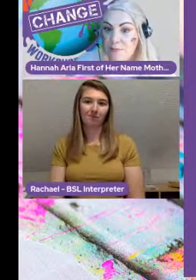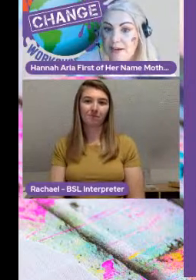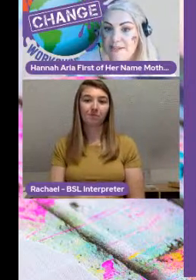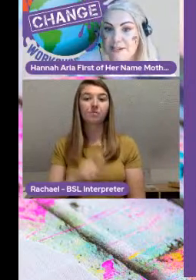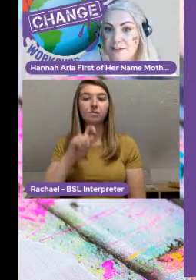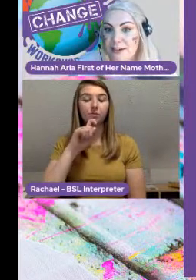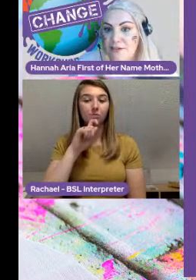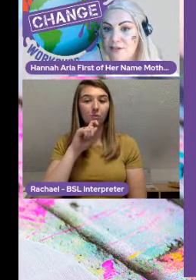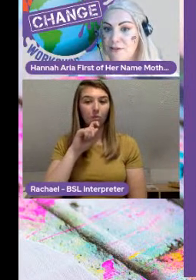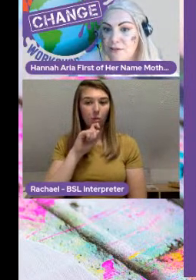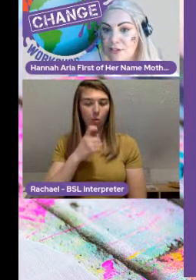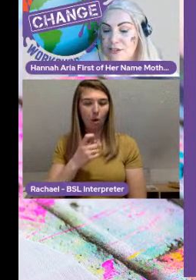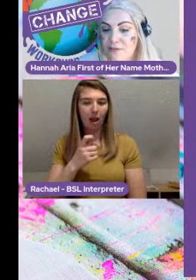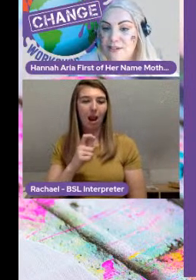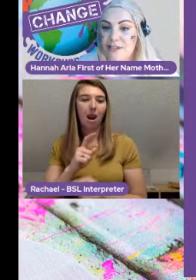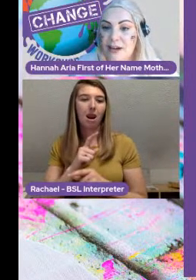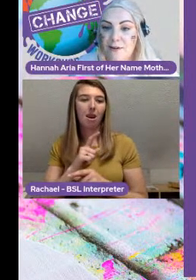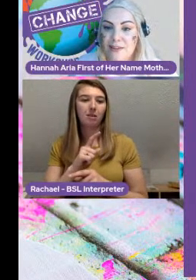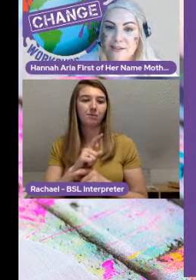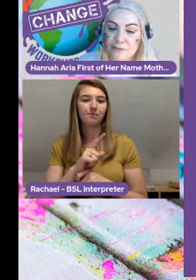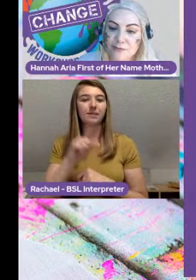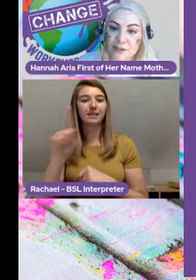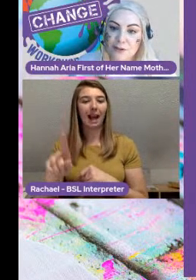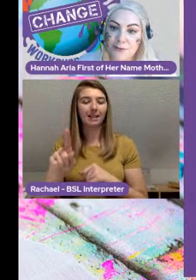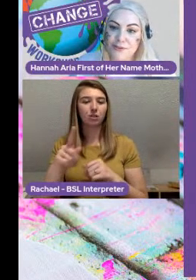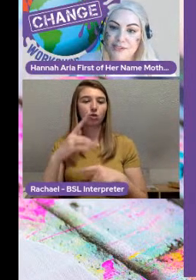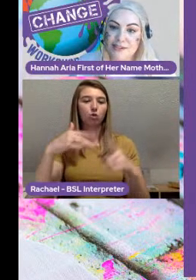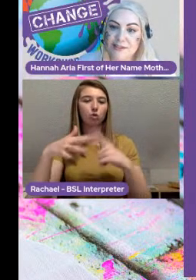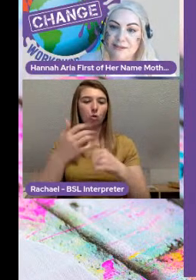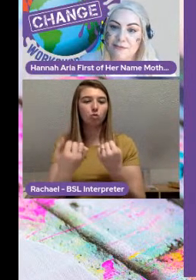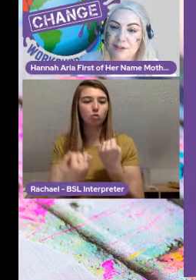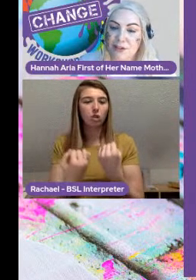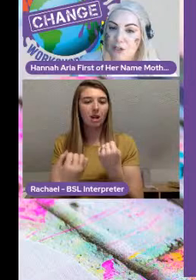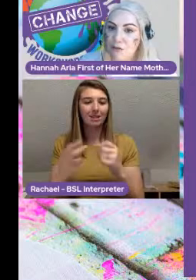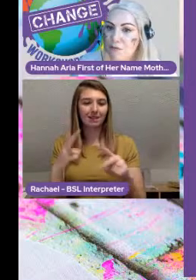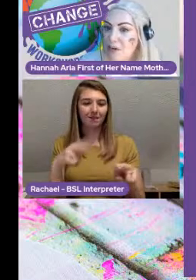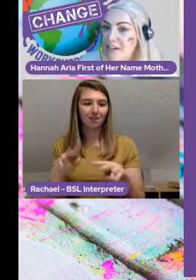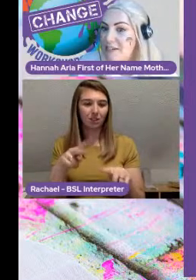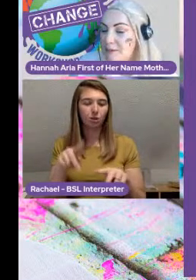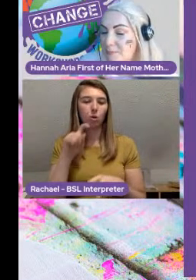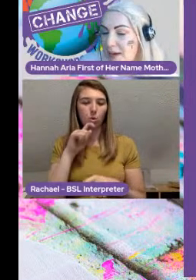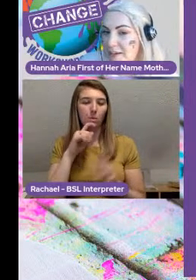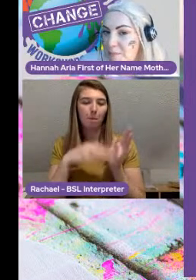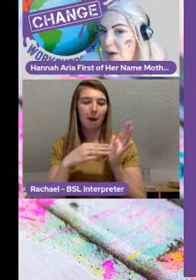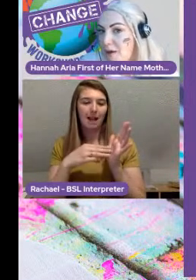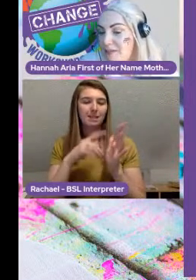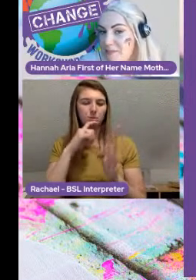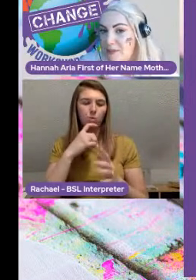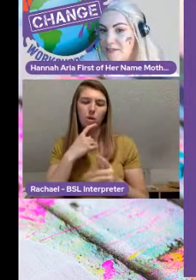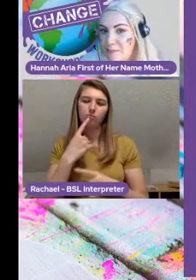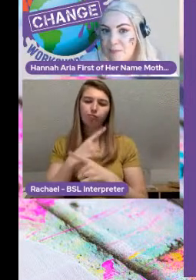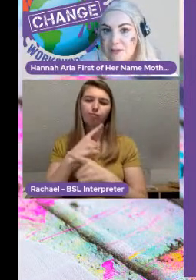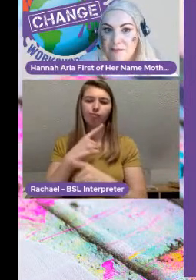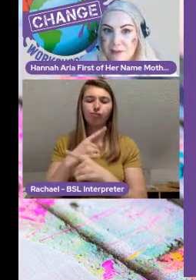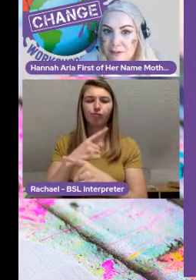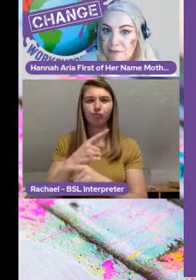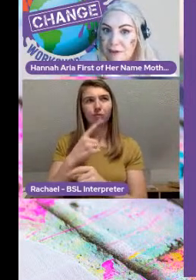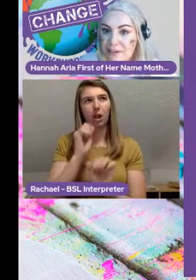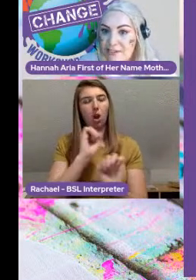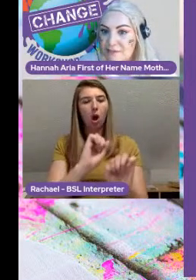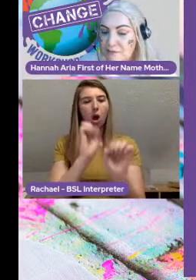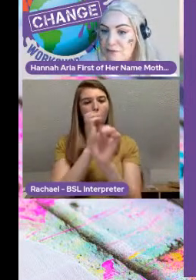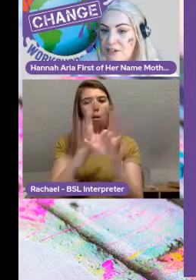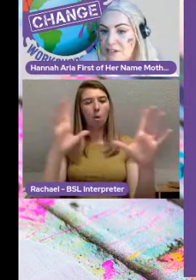hearing from Mandy in our next social justice video. And there's a real sense of freedom and birds being a symbol of